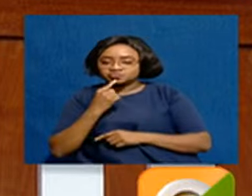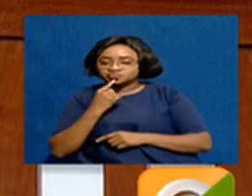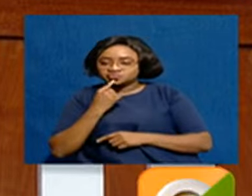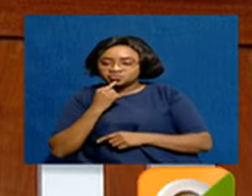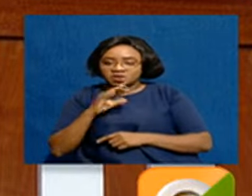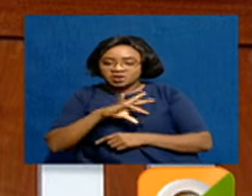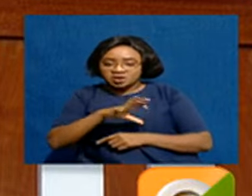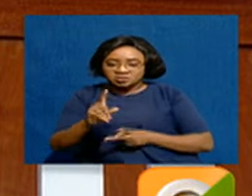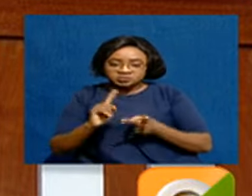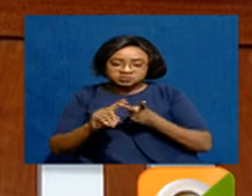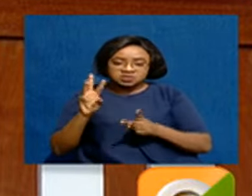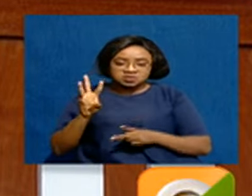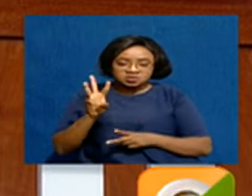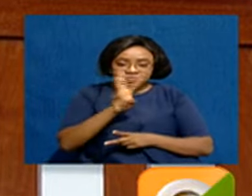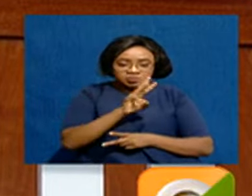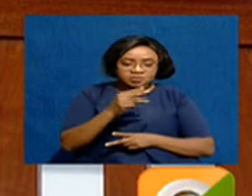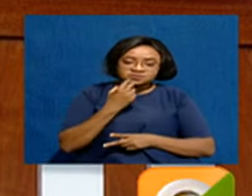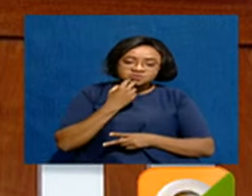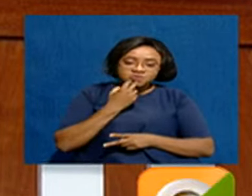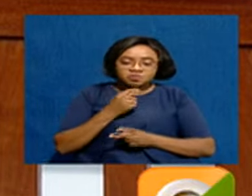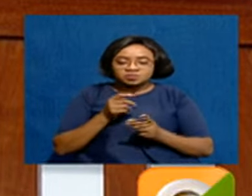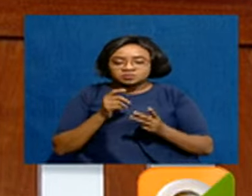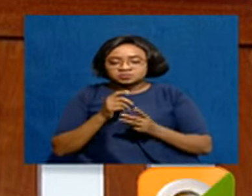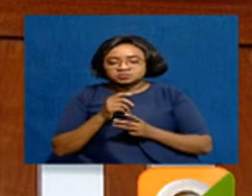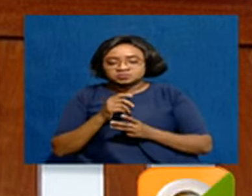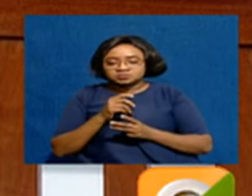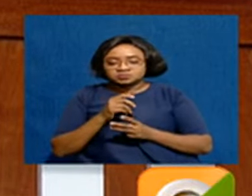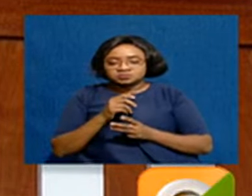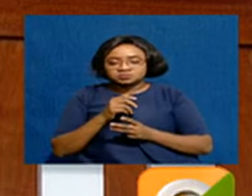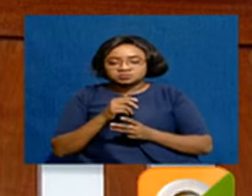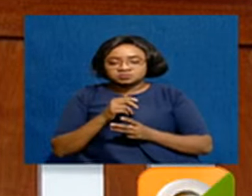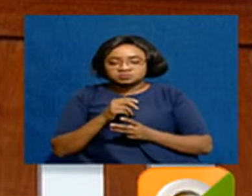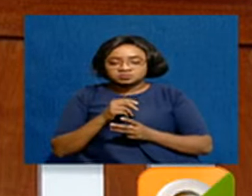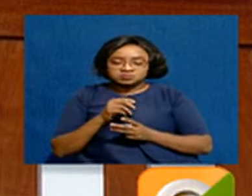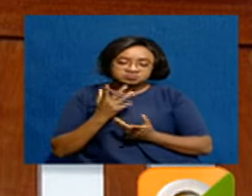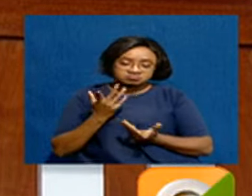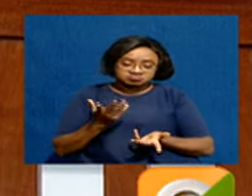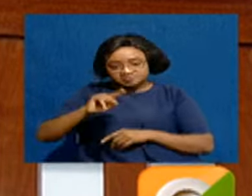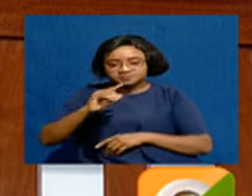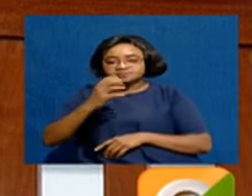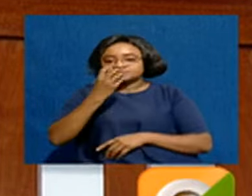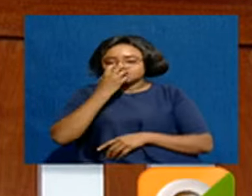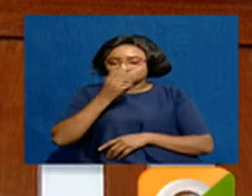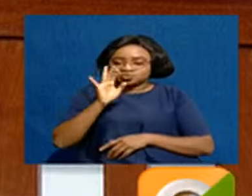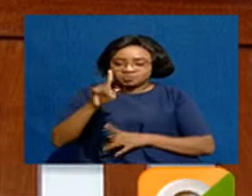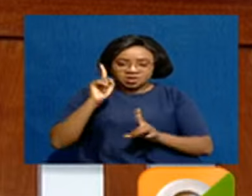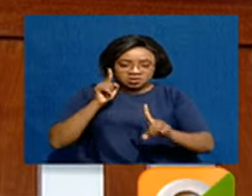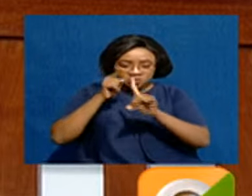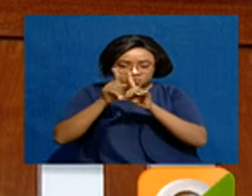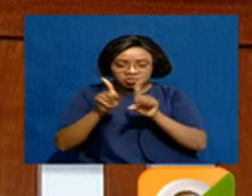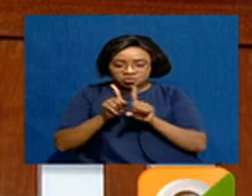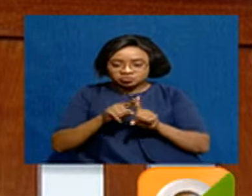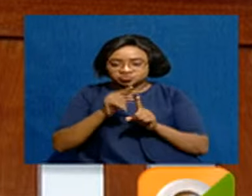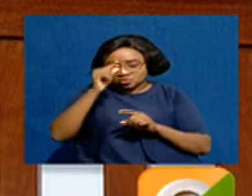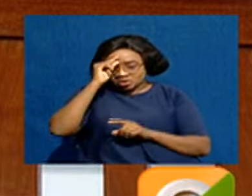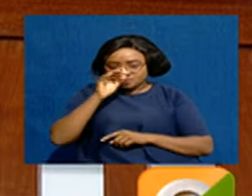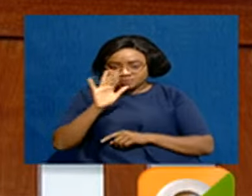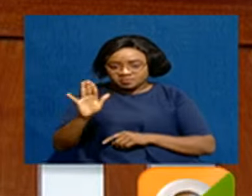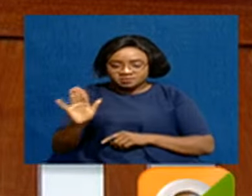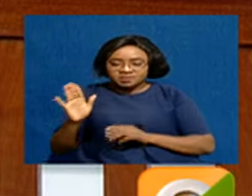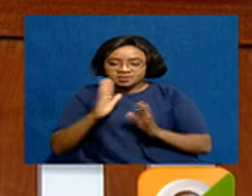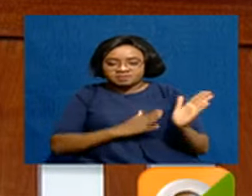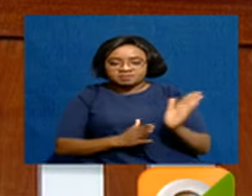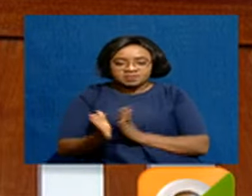in Westport County, Tiati, and Baringo County, in Samburu County, and the government manifesto, you'll find